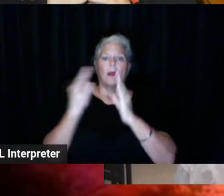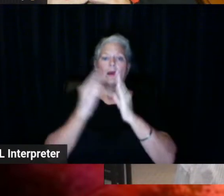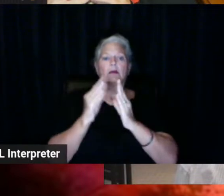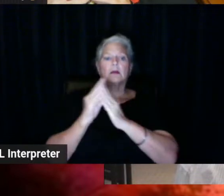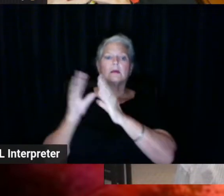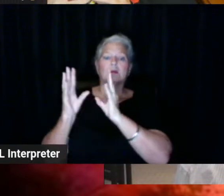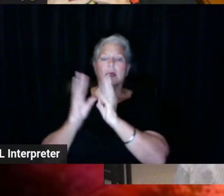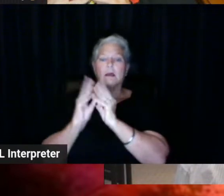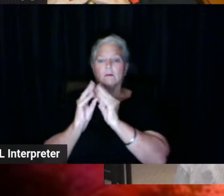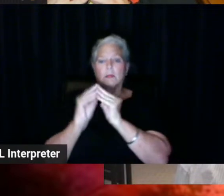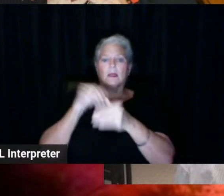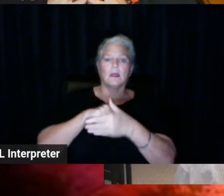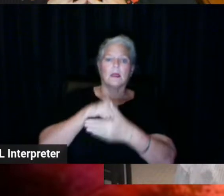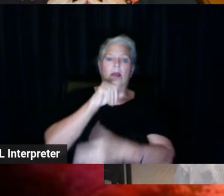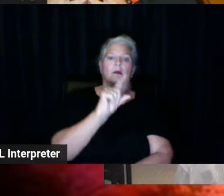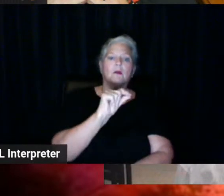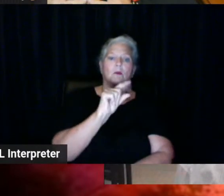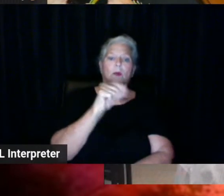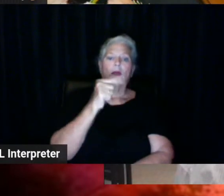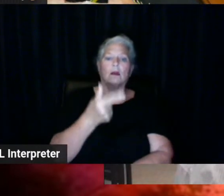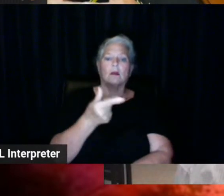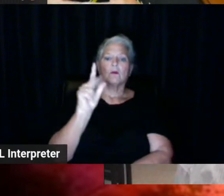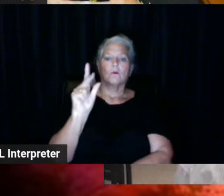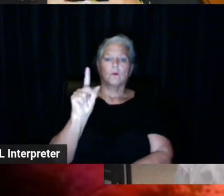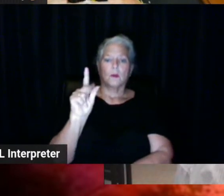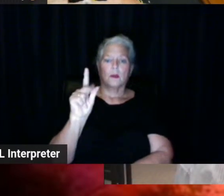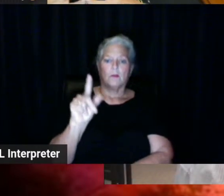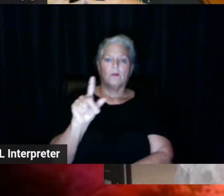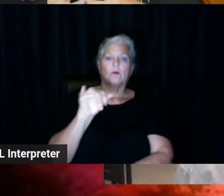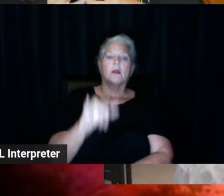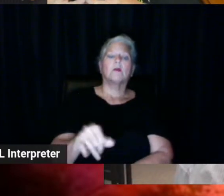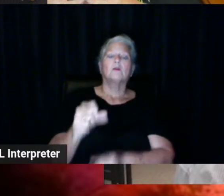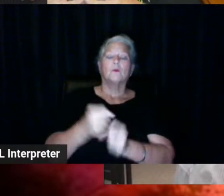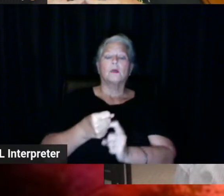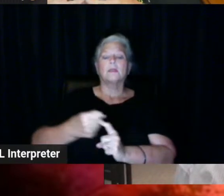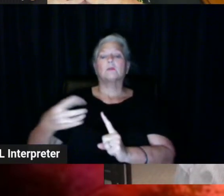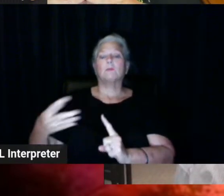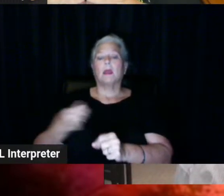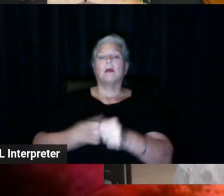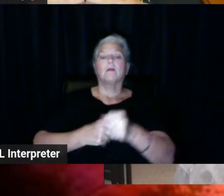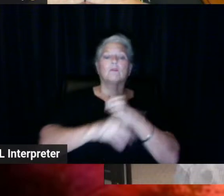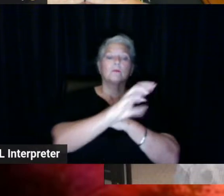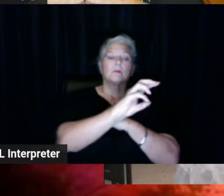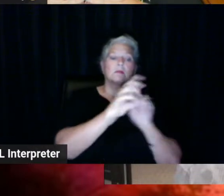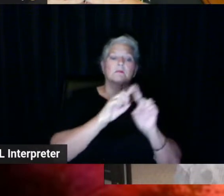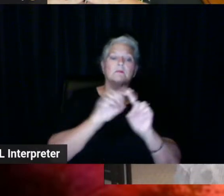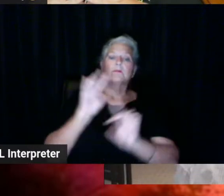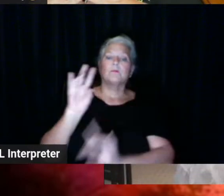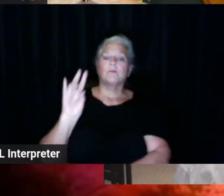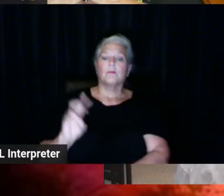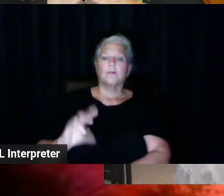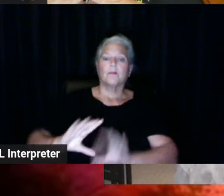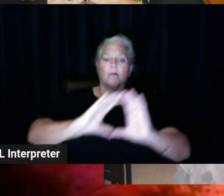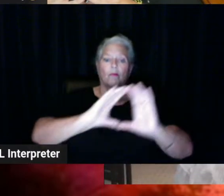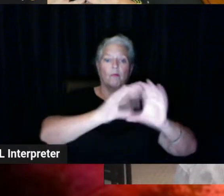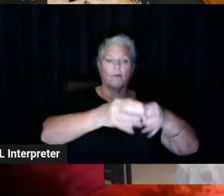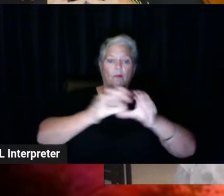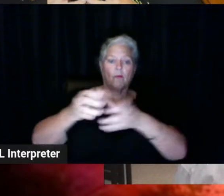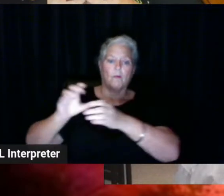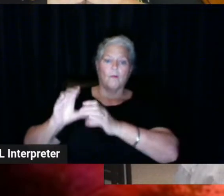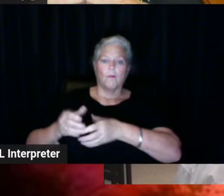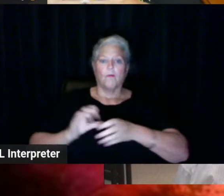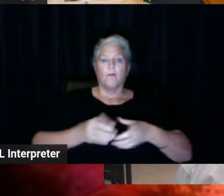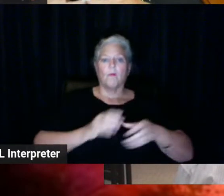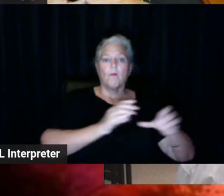new requirement to expand from 6 to 7 voting precincts, and the request for $4,000 for town